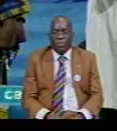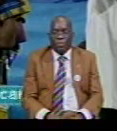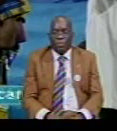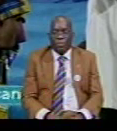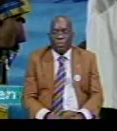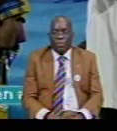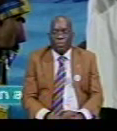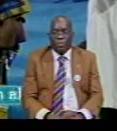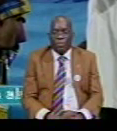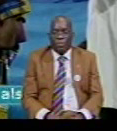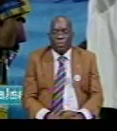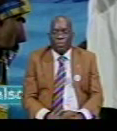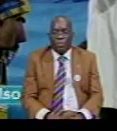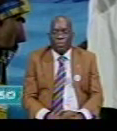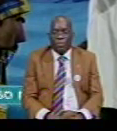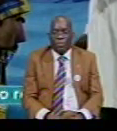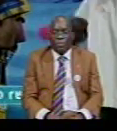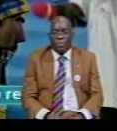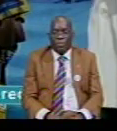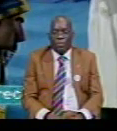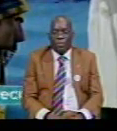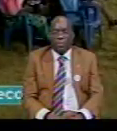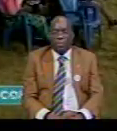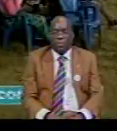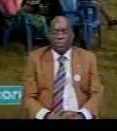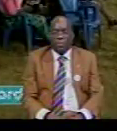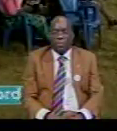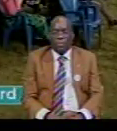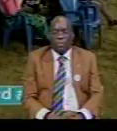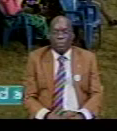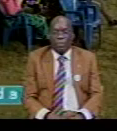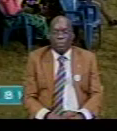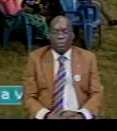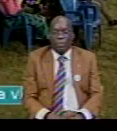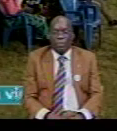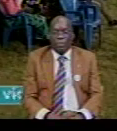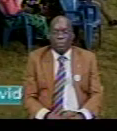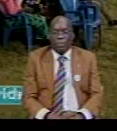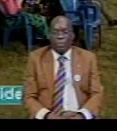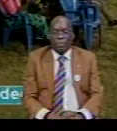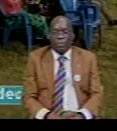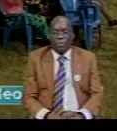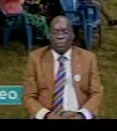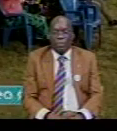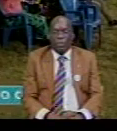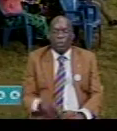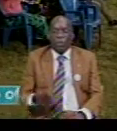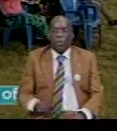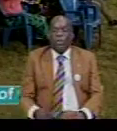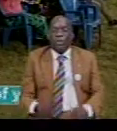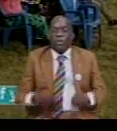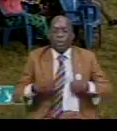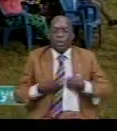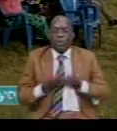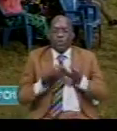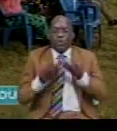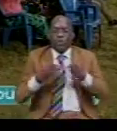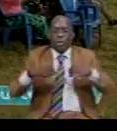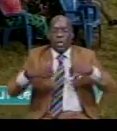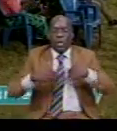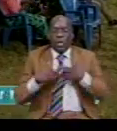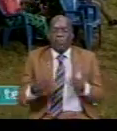was tested, the swelling has gone. The swelling has vanished. Praise the Lord.